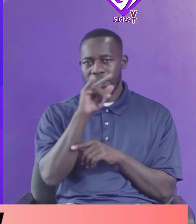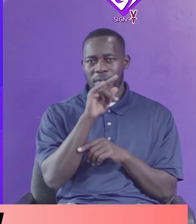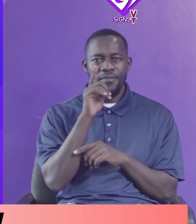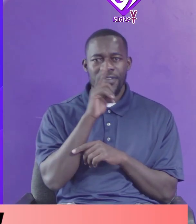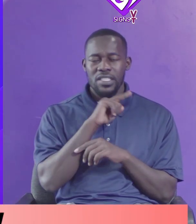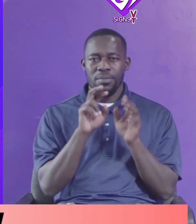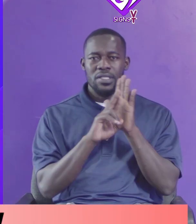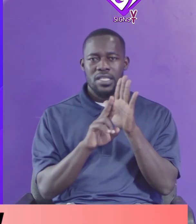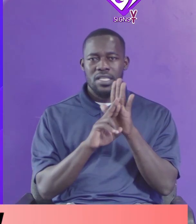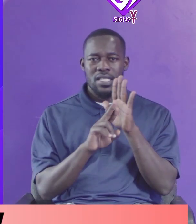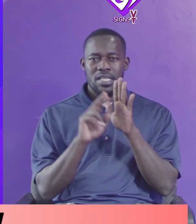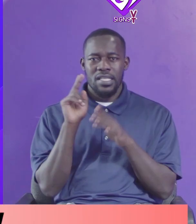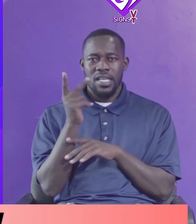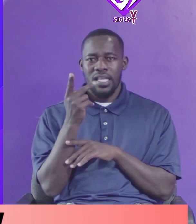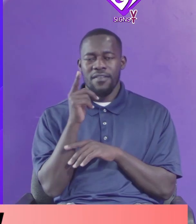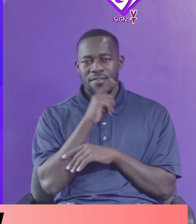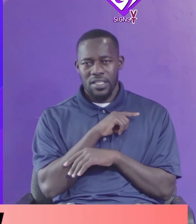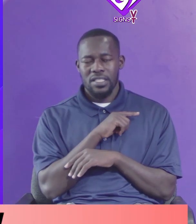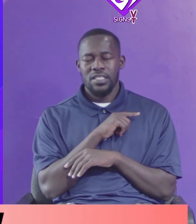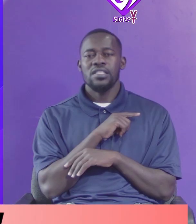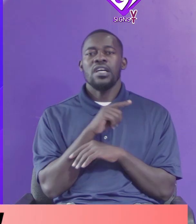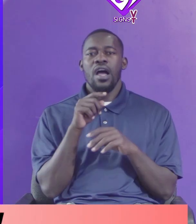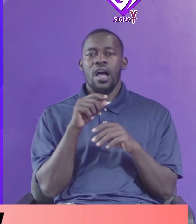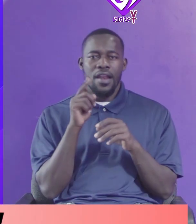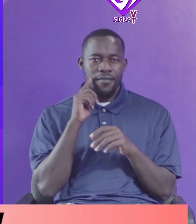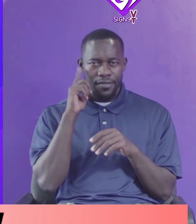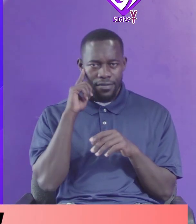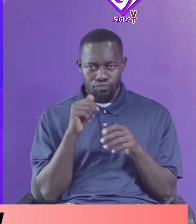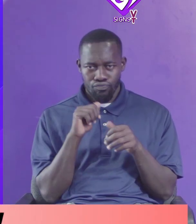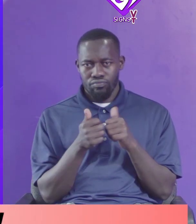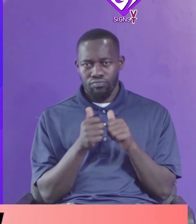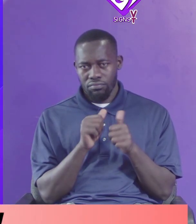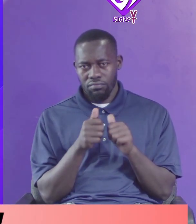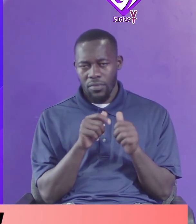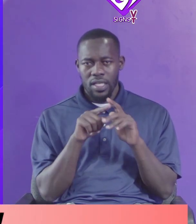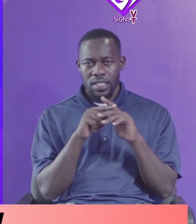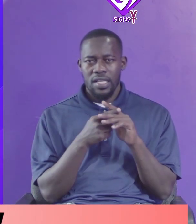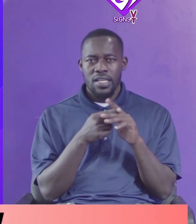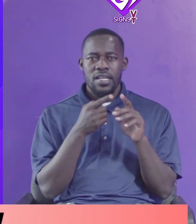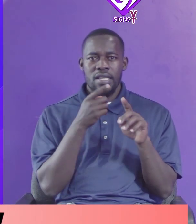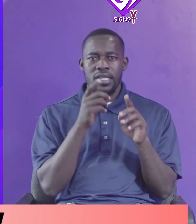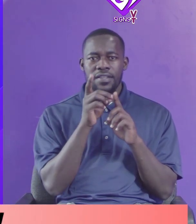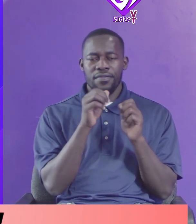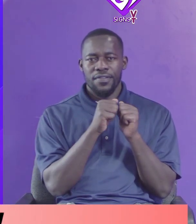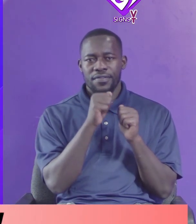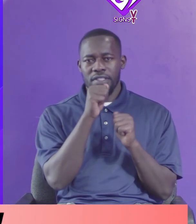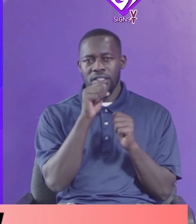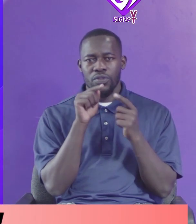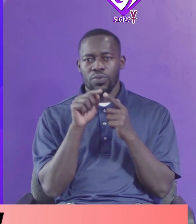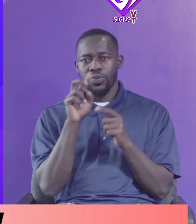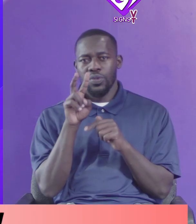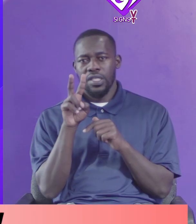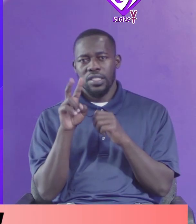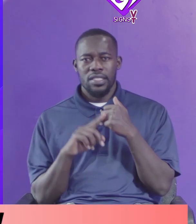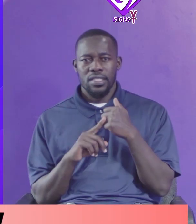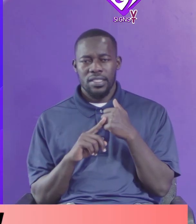representing the country as far as the Deaflympics is concerned. That kicked off from the 15th November to the 26th.